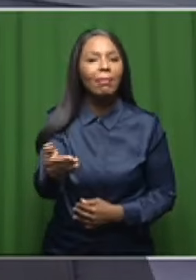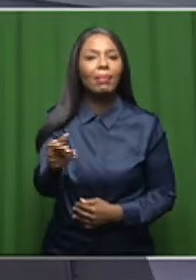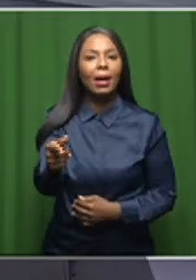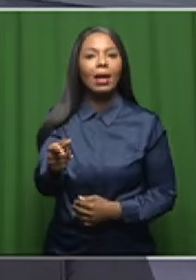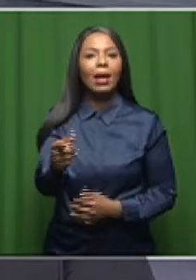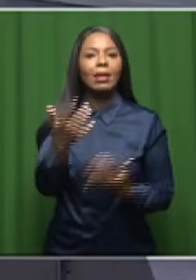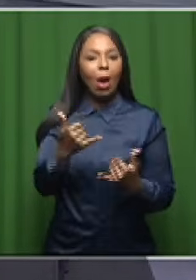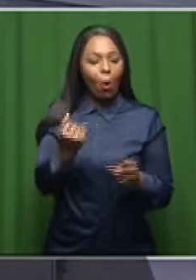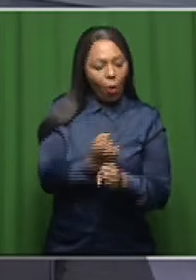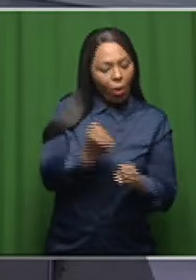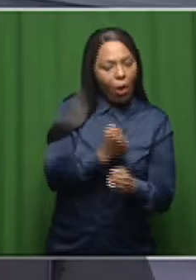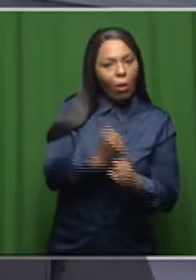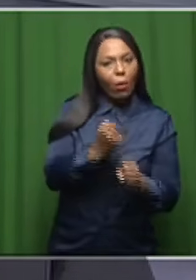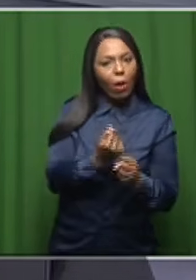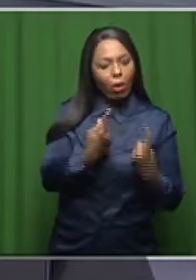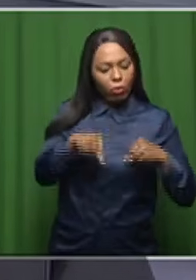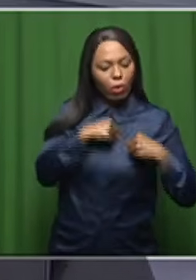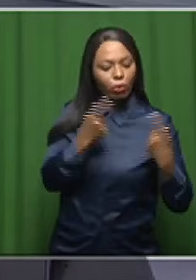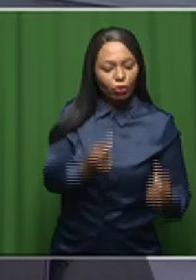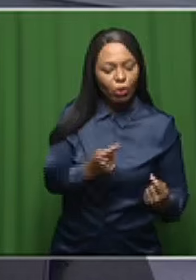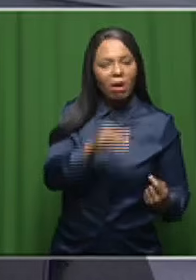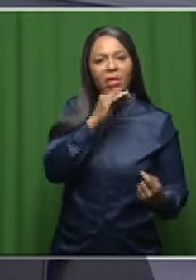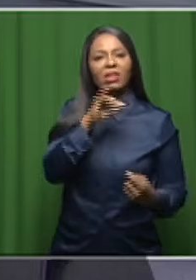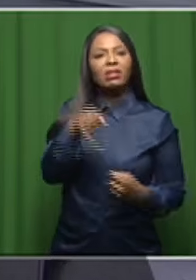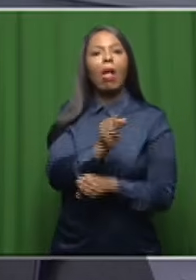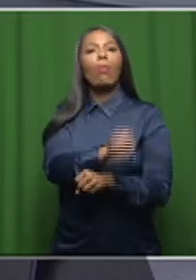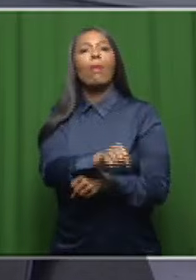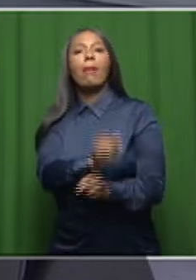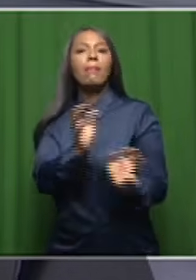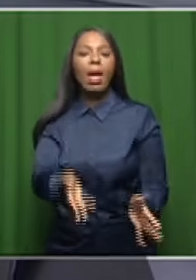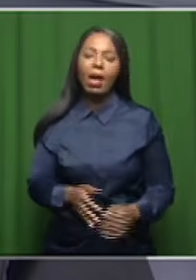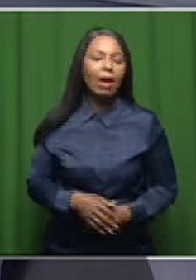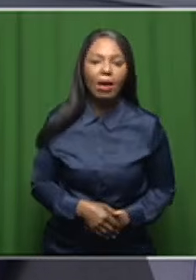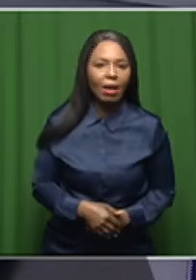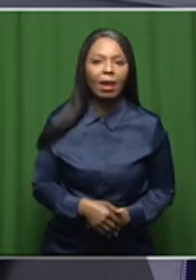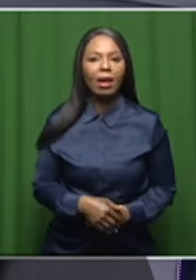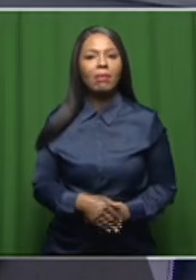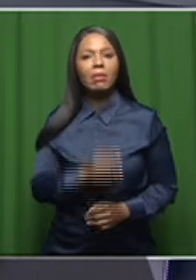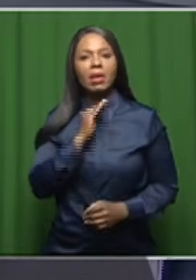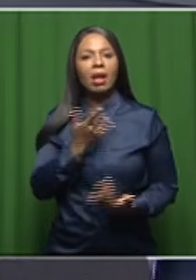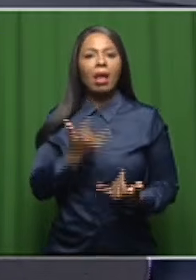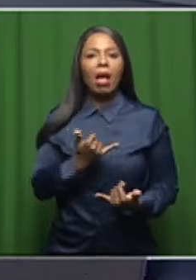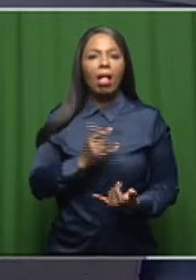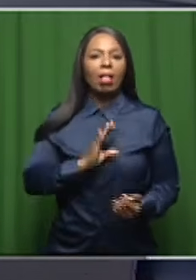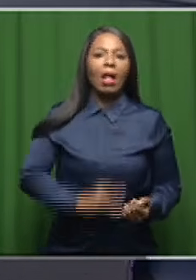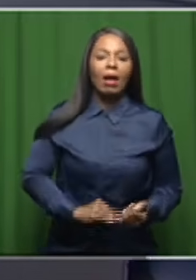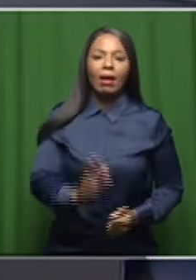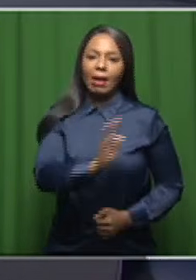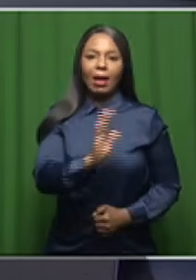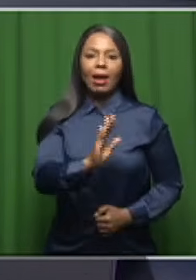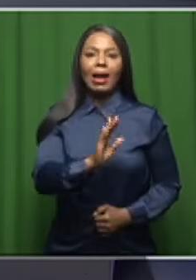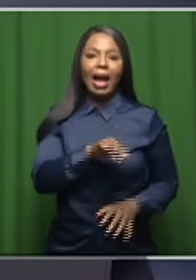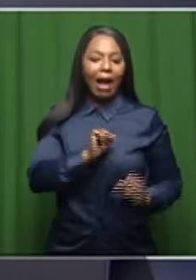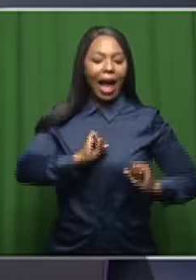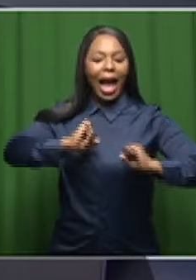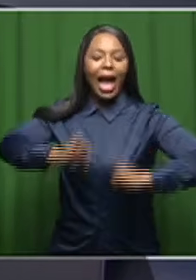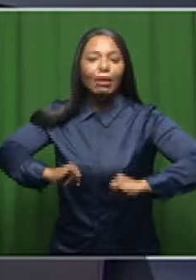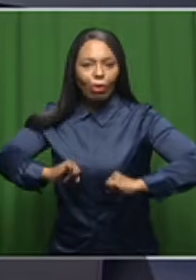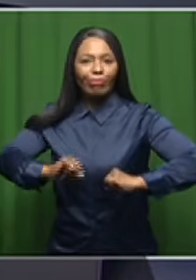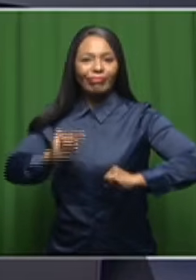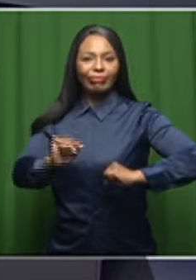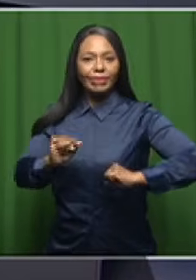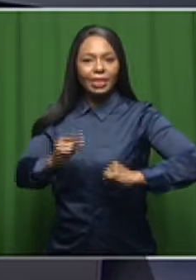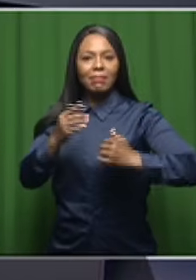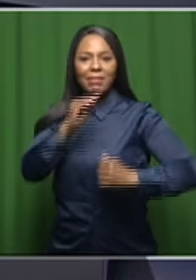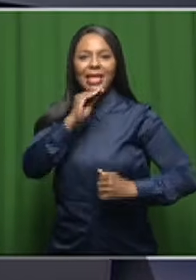works that we've been working on, so to say. Let us then really adopt them and then create what you call legacy